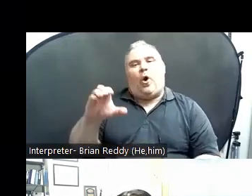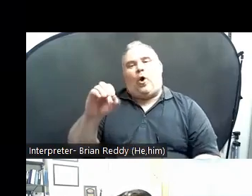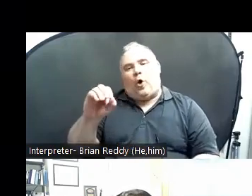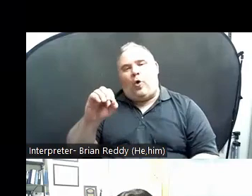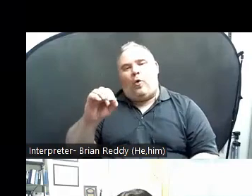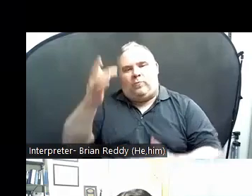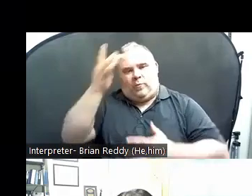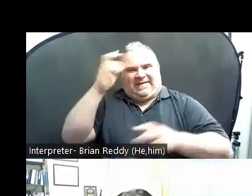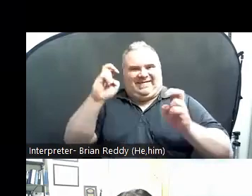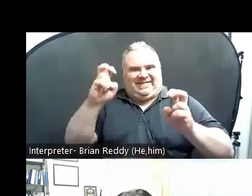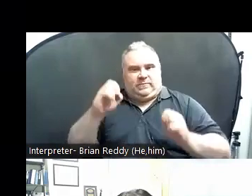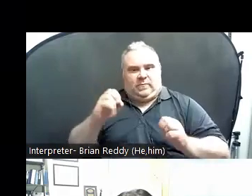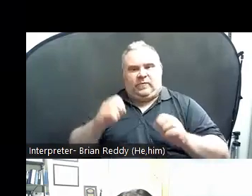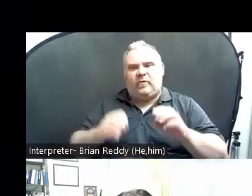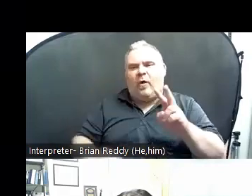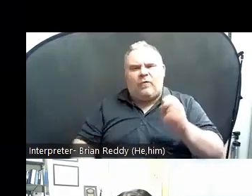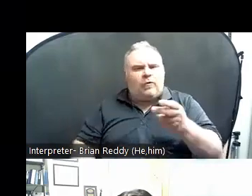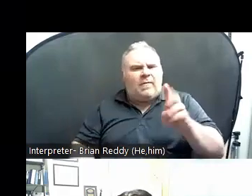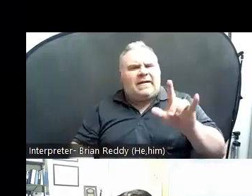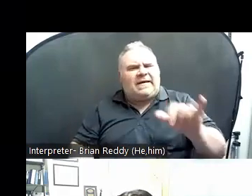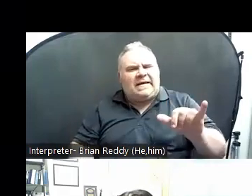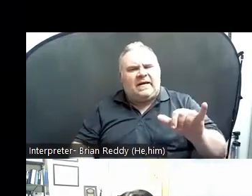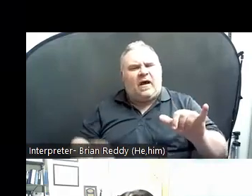what vulnerability and frailty is